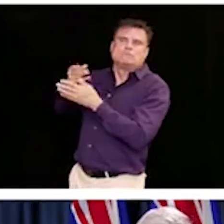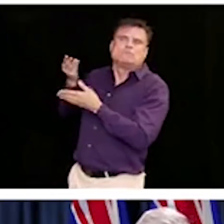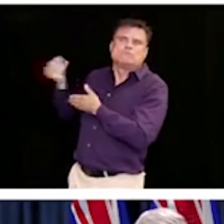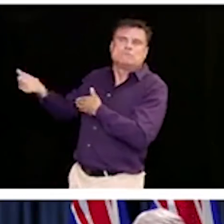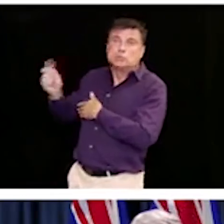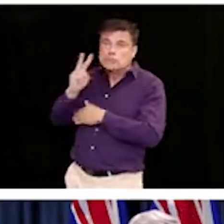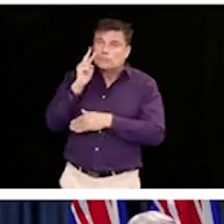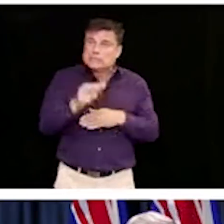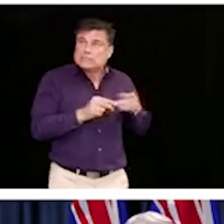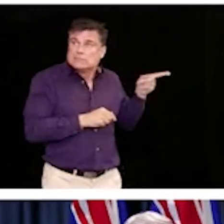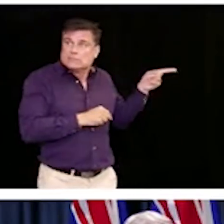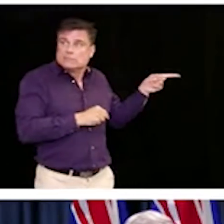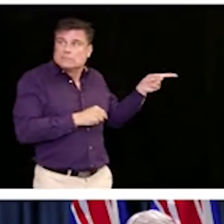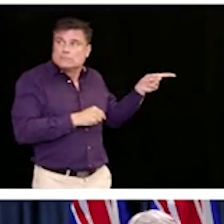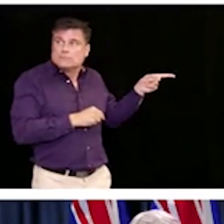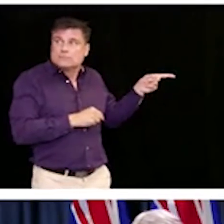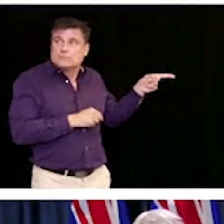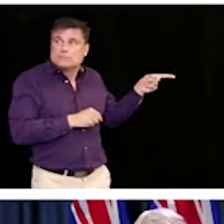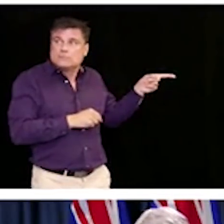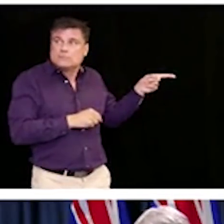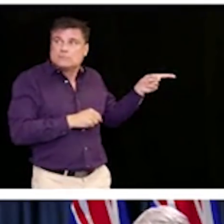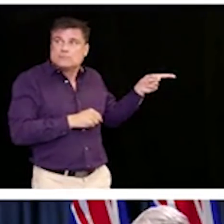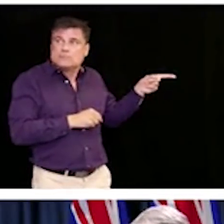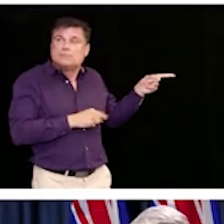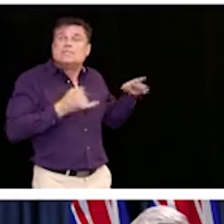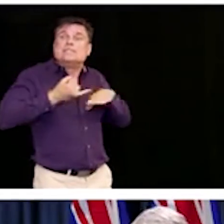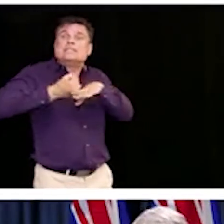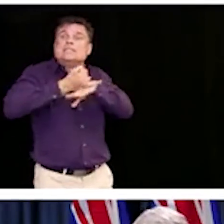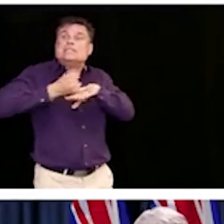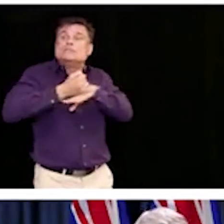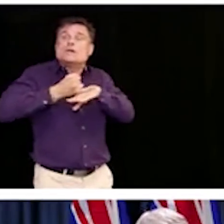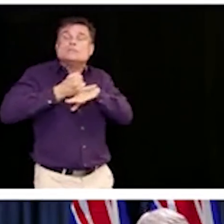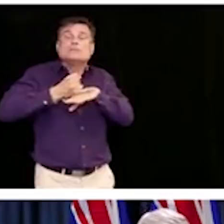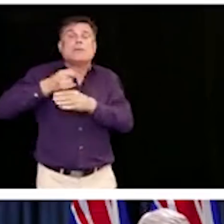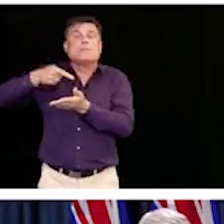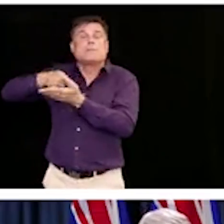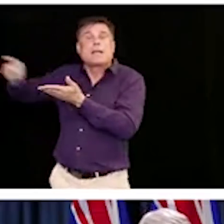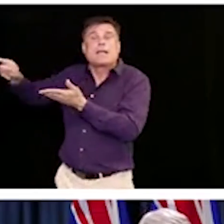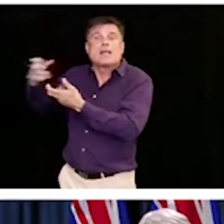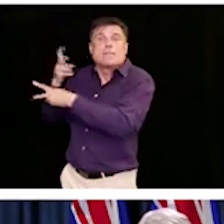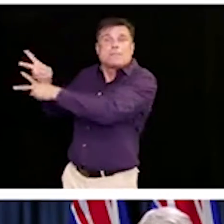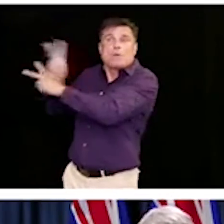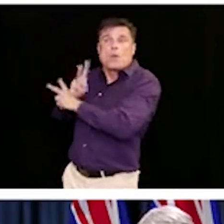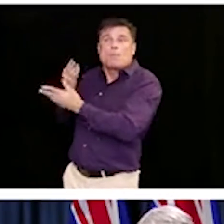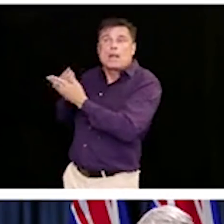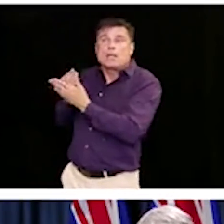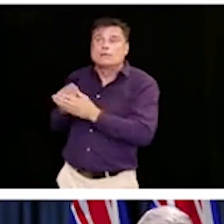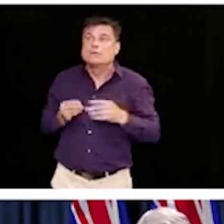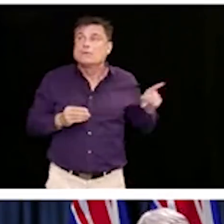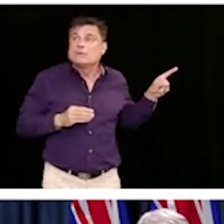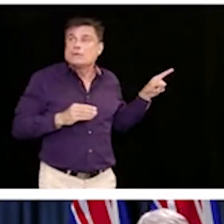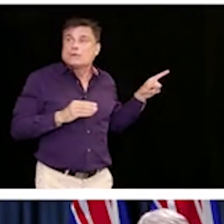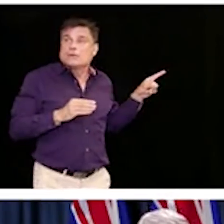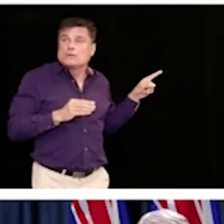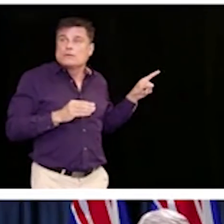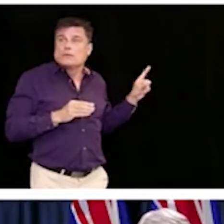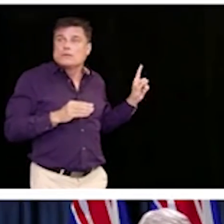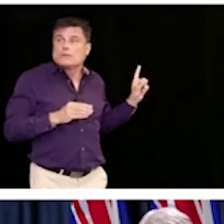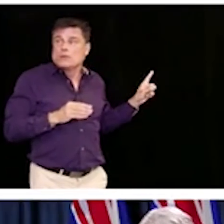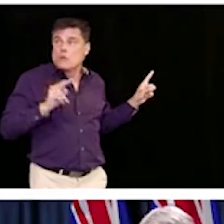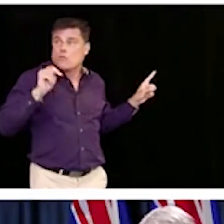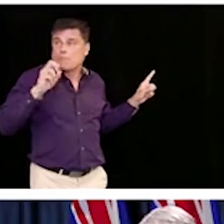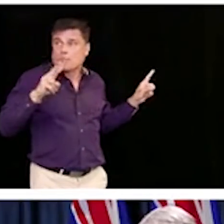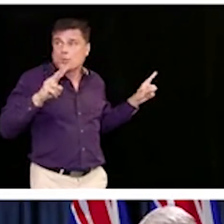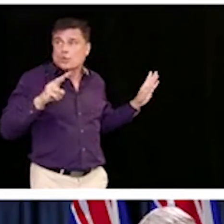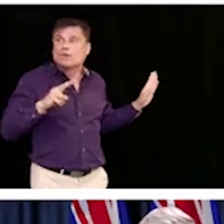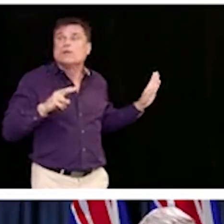see here on this slide, whether you look at interest as a percentage of revenue or you look at it as a percentage of GDP, the